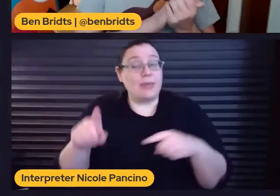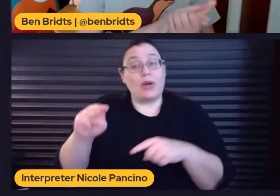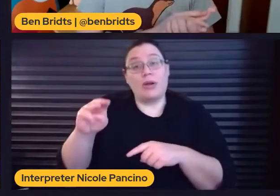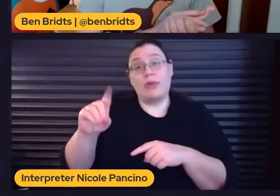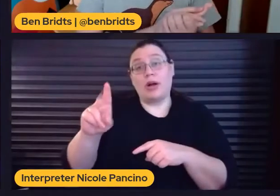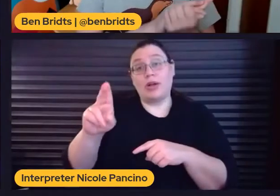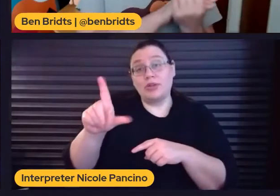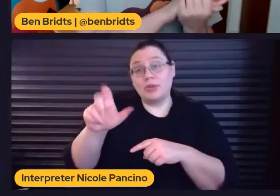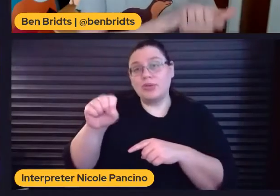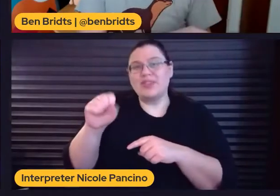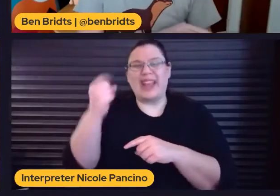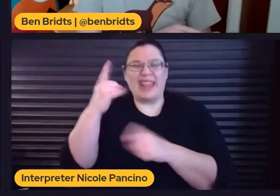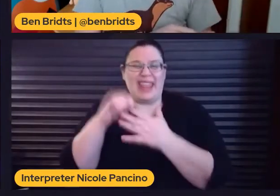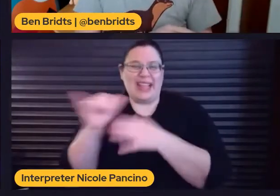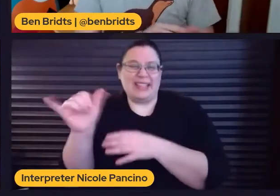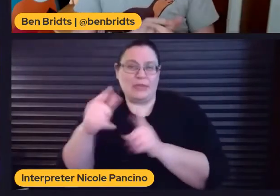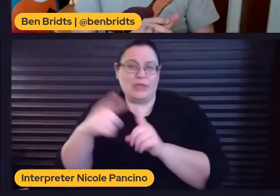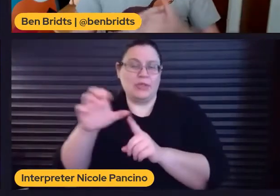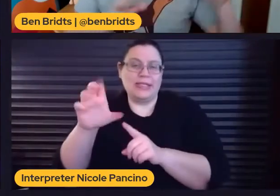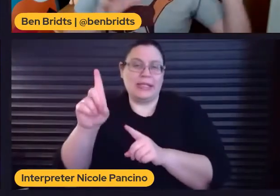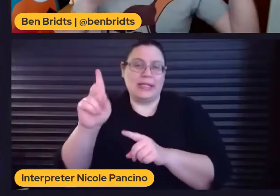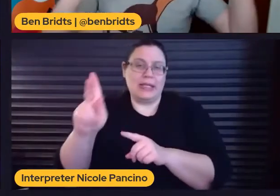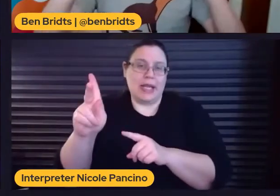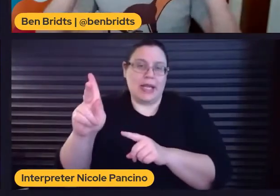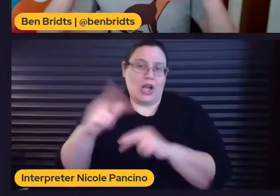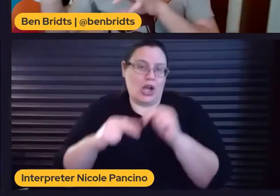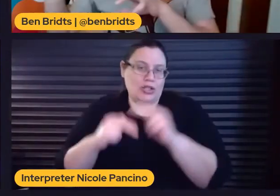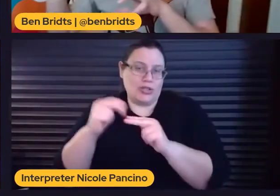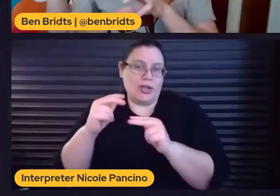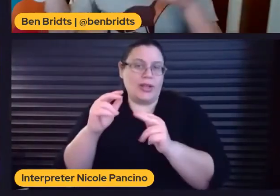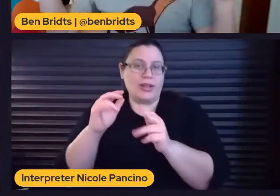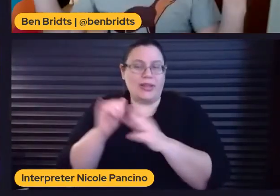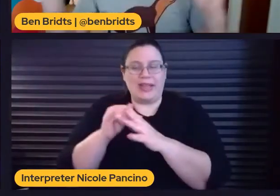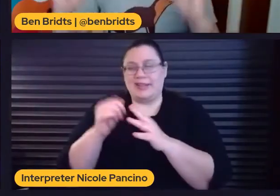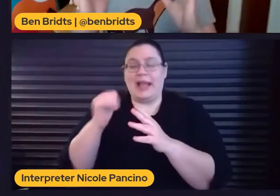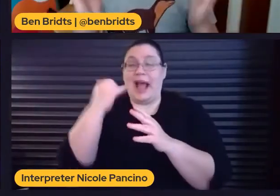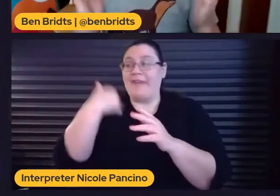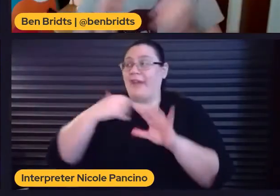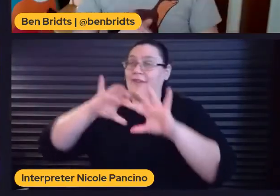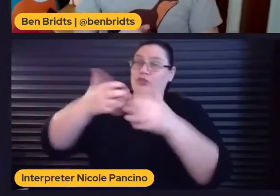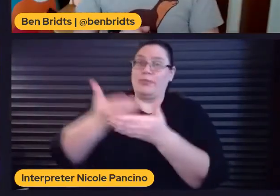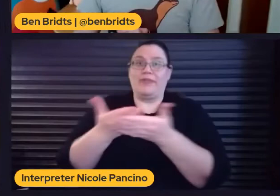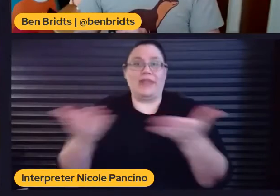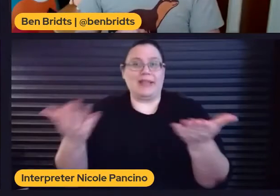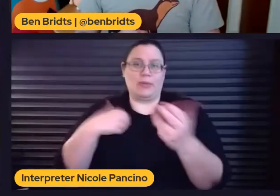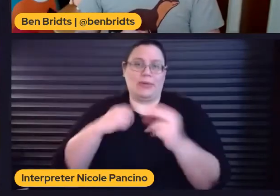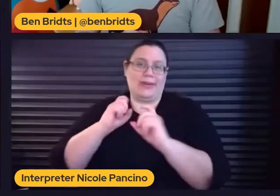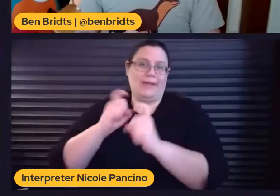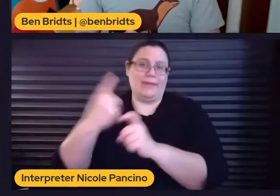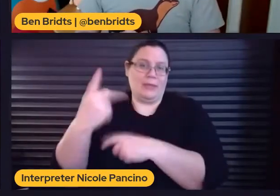that's very similar to CDK constructs. So that's, I have a group of things and I want to give them a simple name.